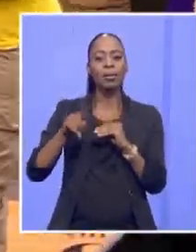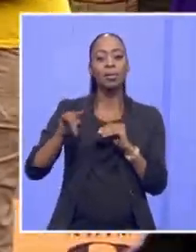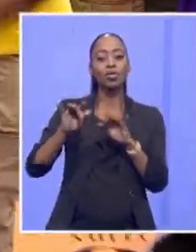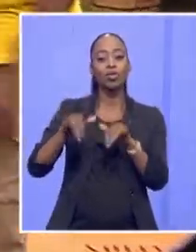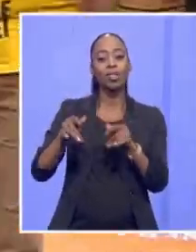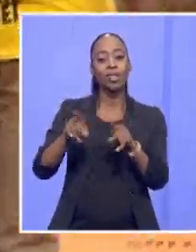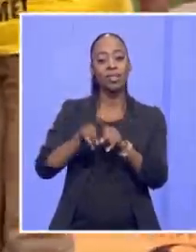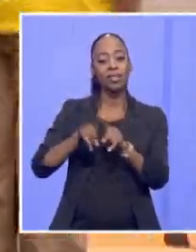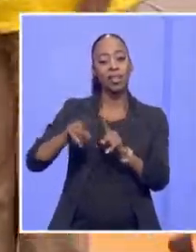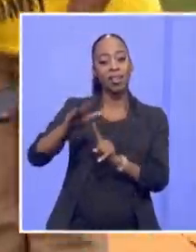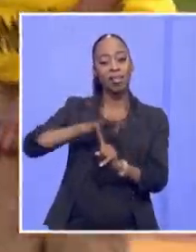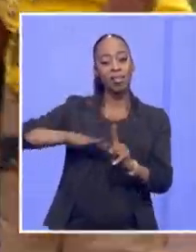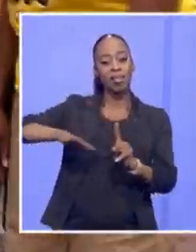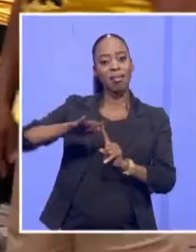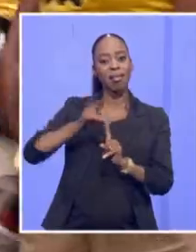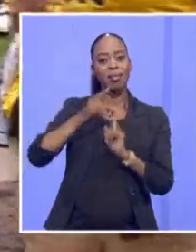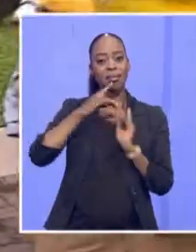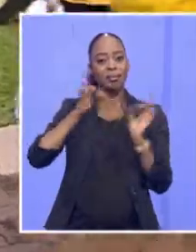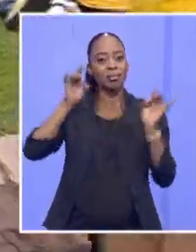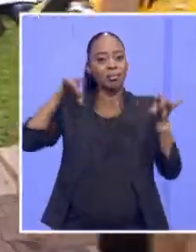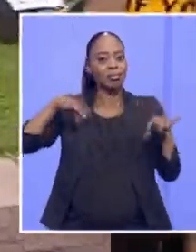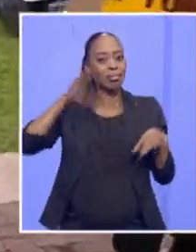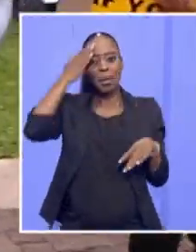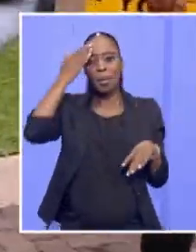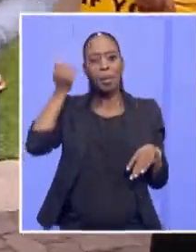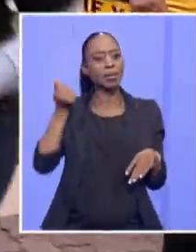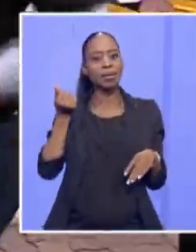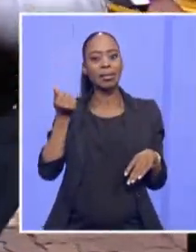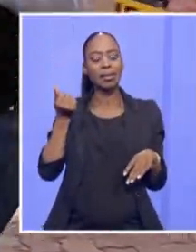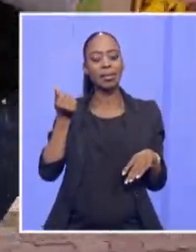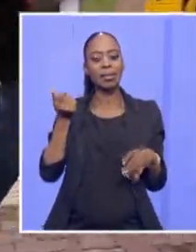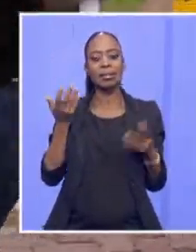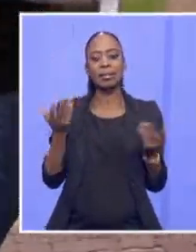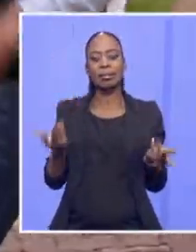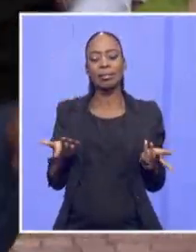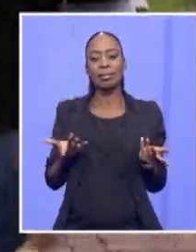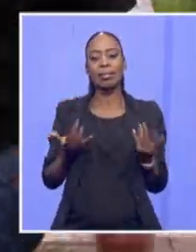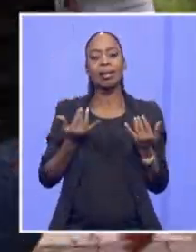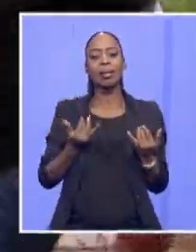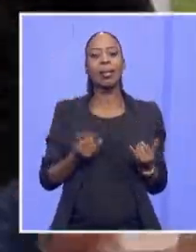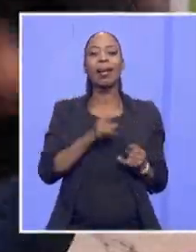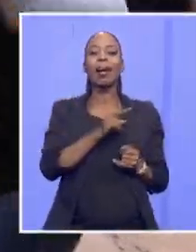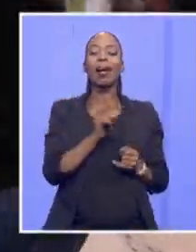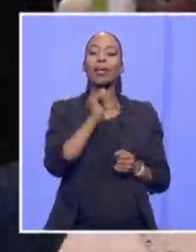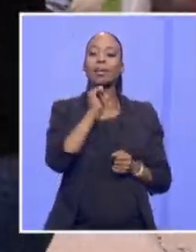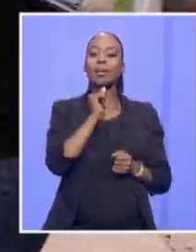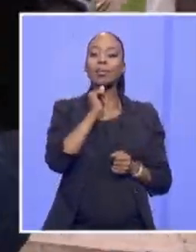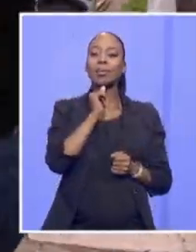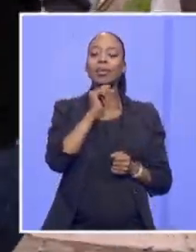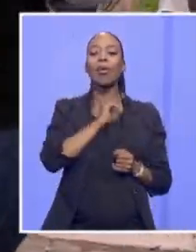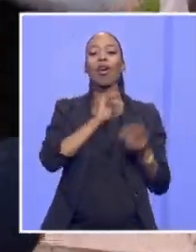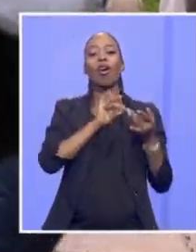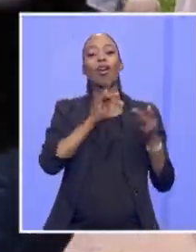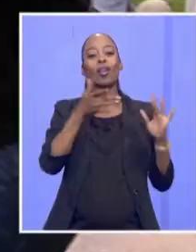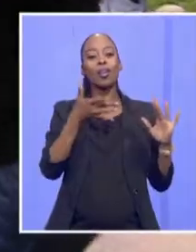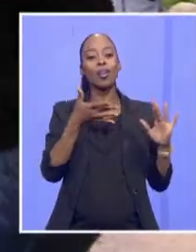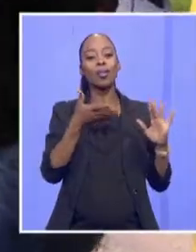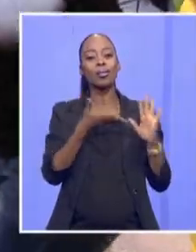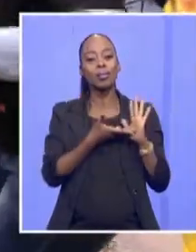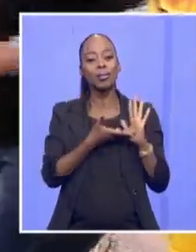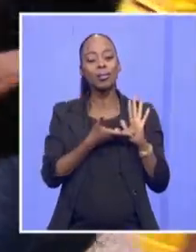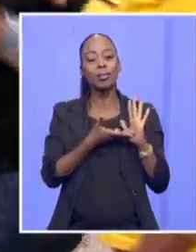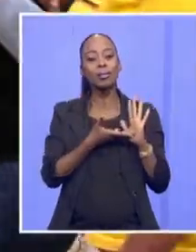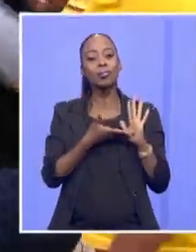that they don't know of any Belinda Magor that lives here. This is despite on the internet